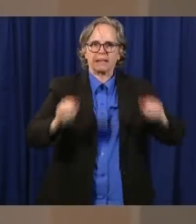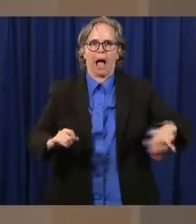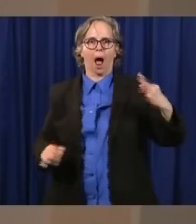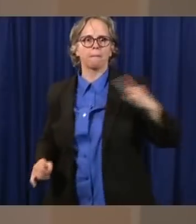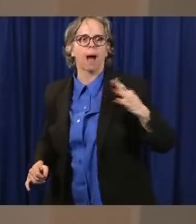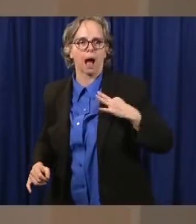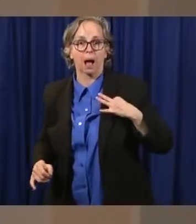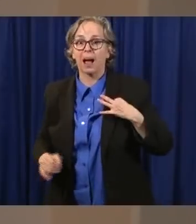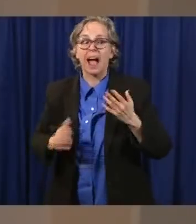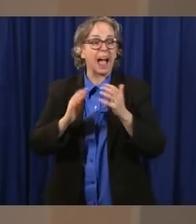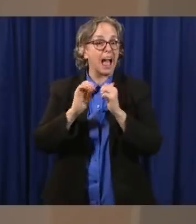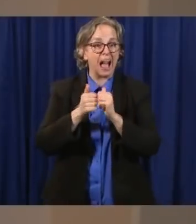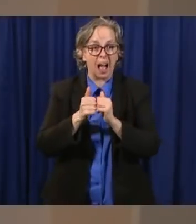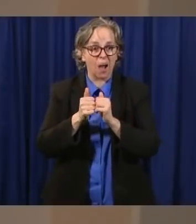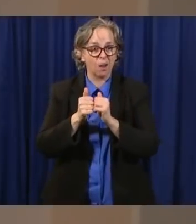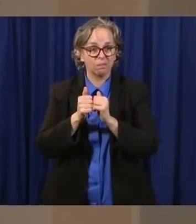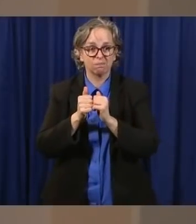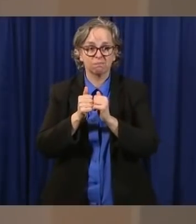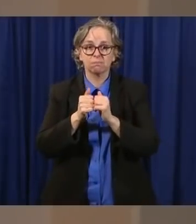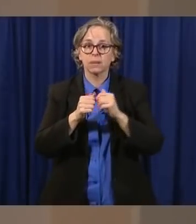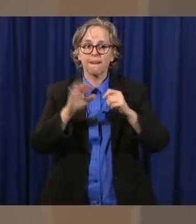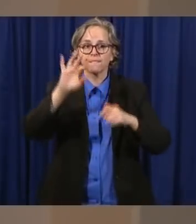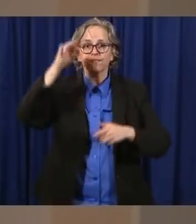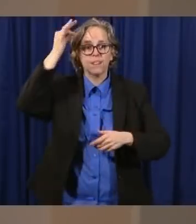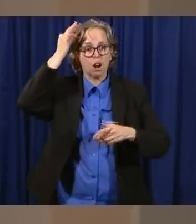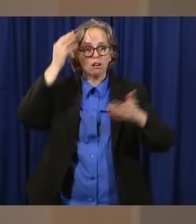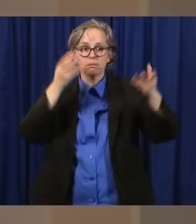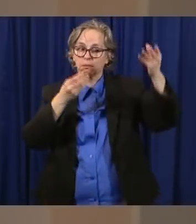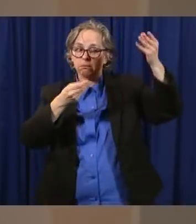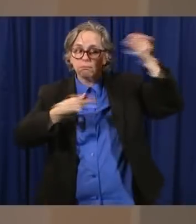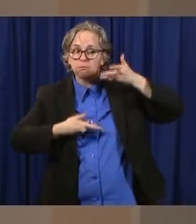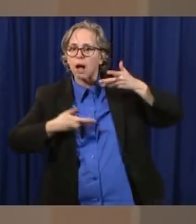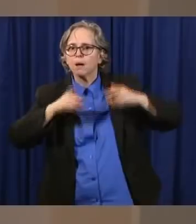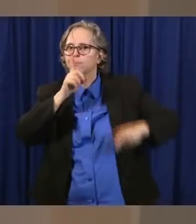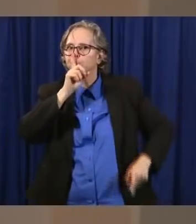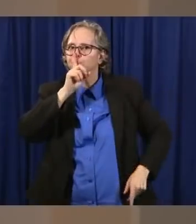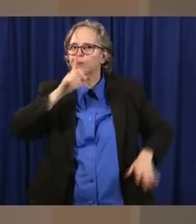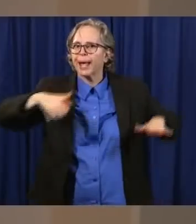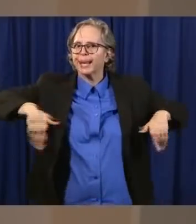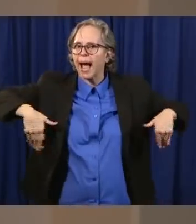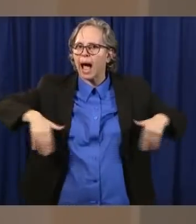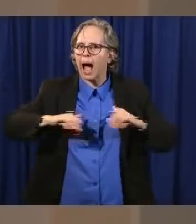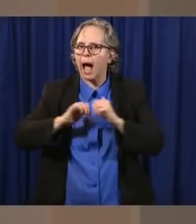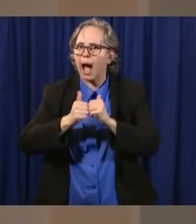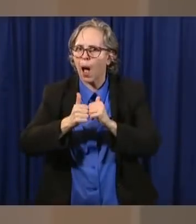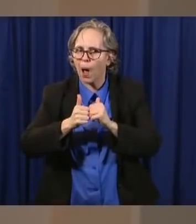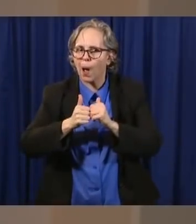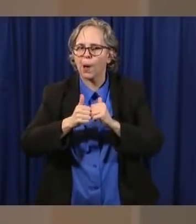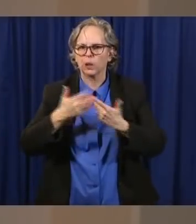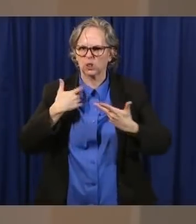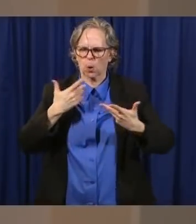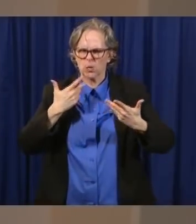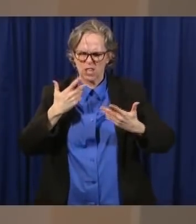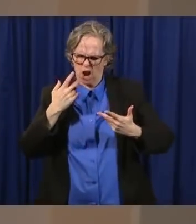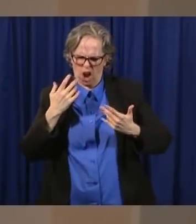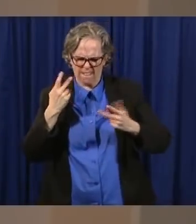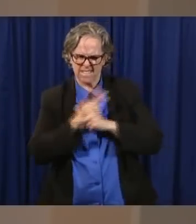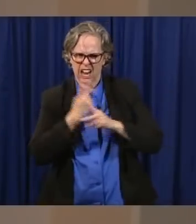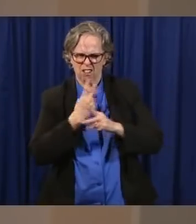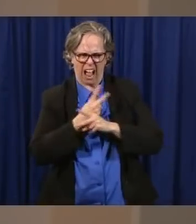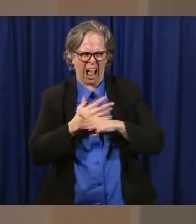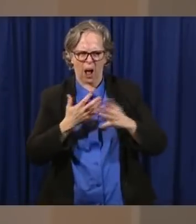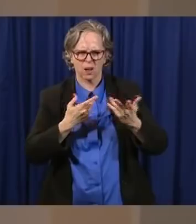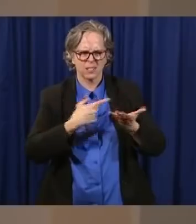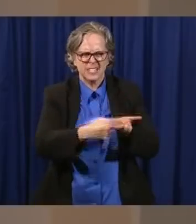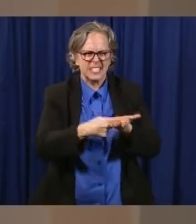building one very aggressively, enabling or working with people in the private sector who have skills in